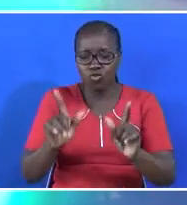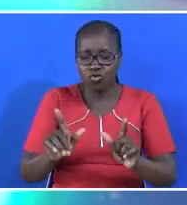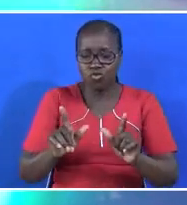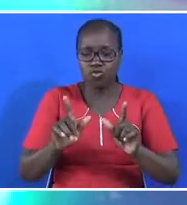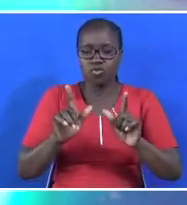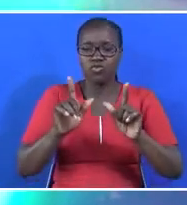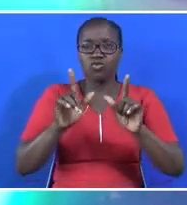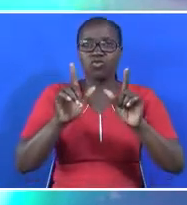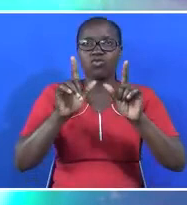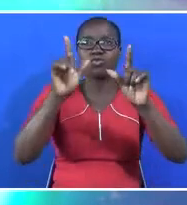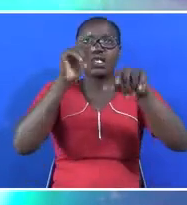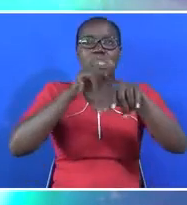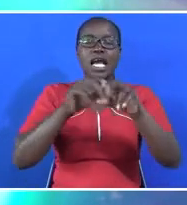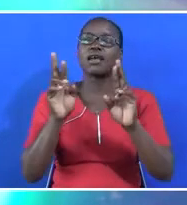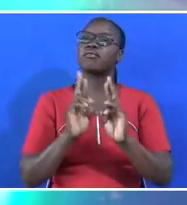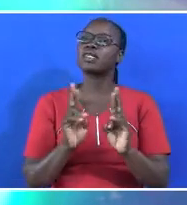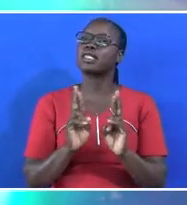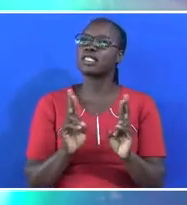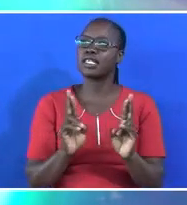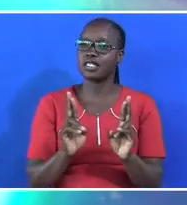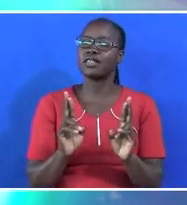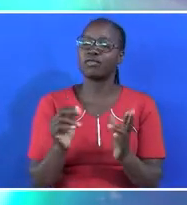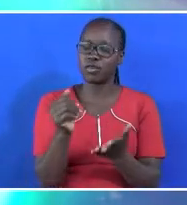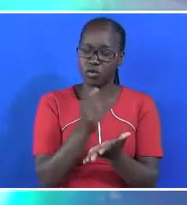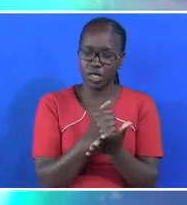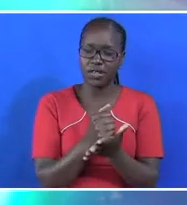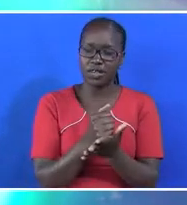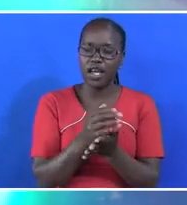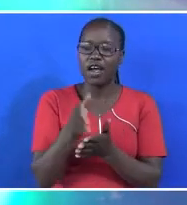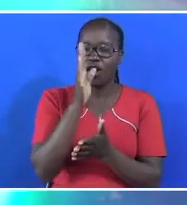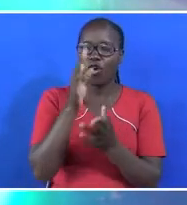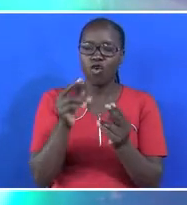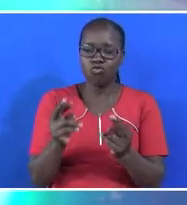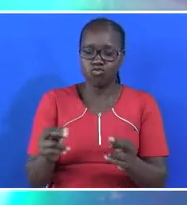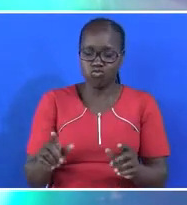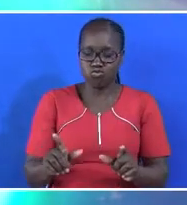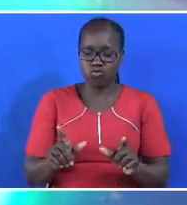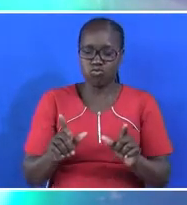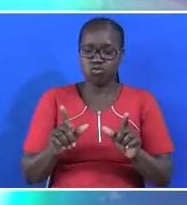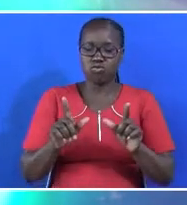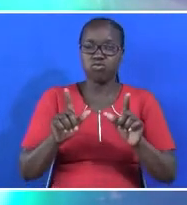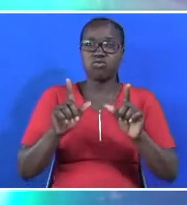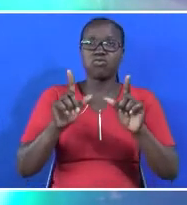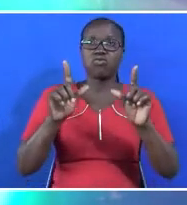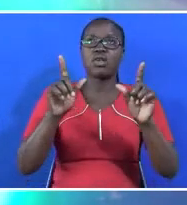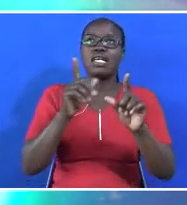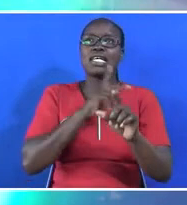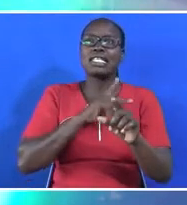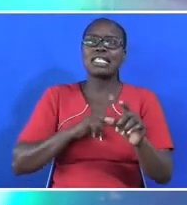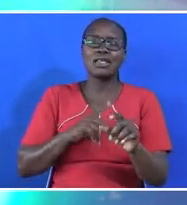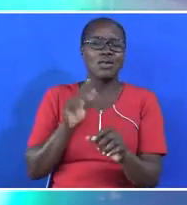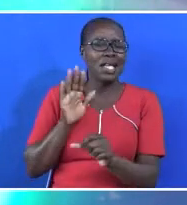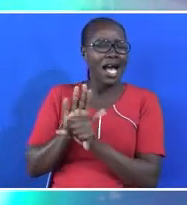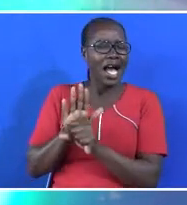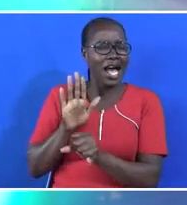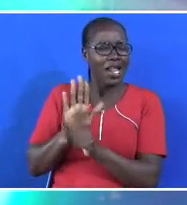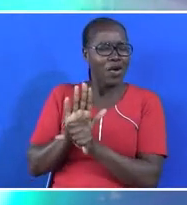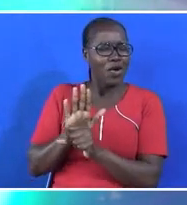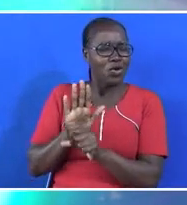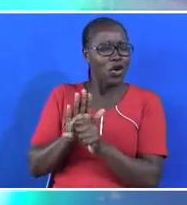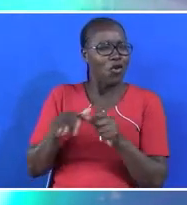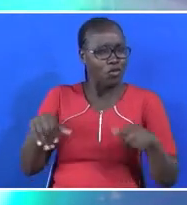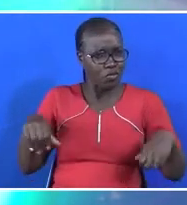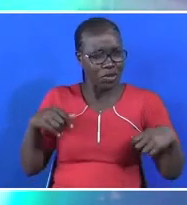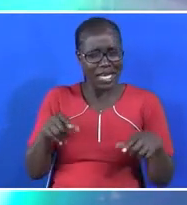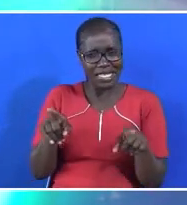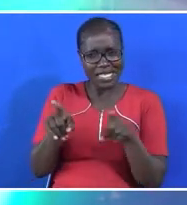up when the time is right. Amen? God will lift you up. The king, with a lot of pride, I'm